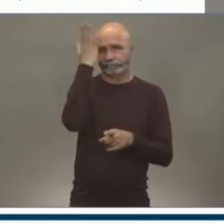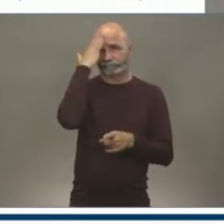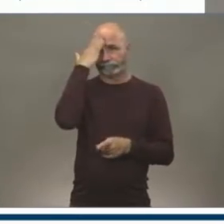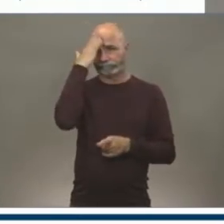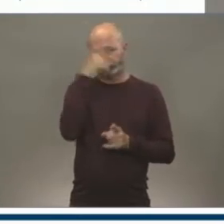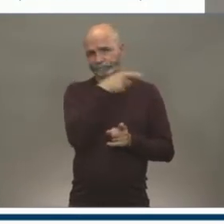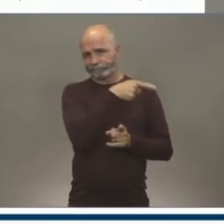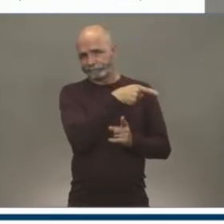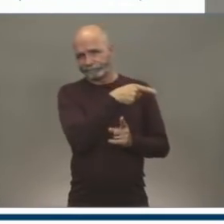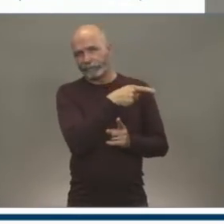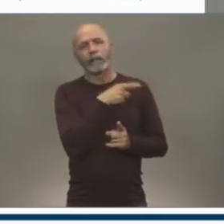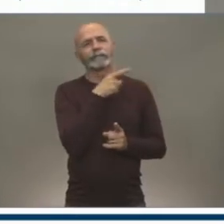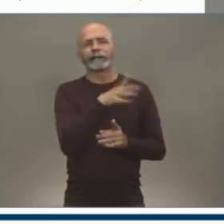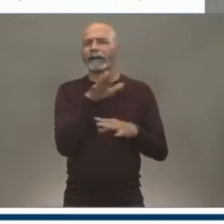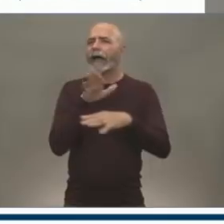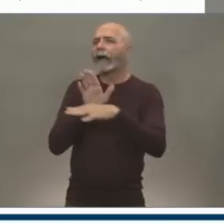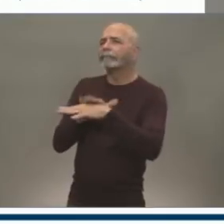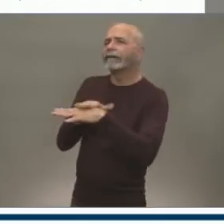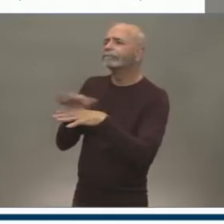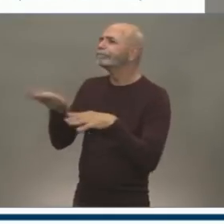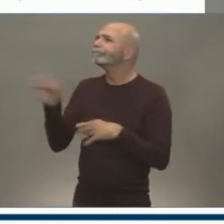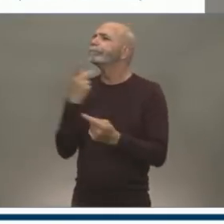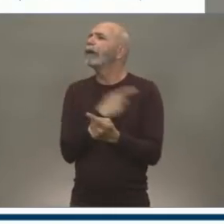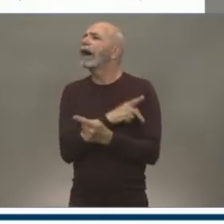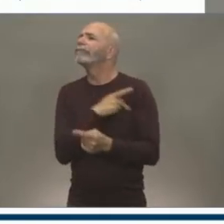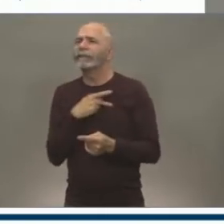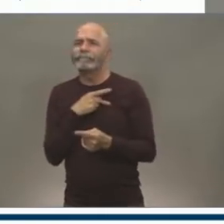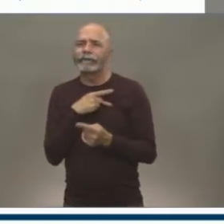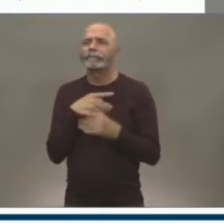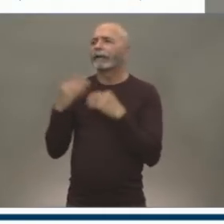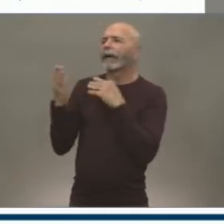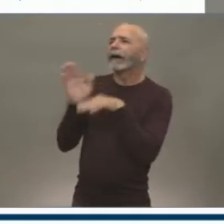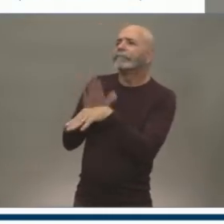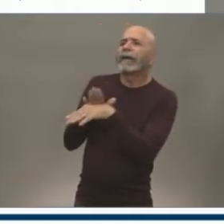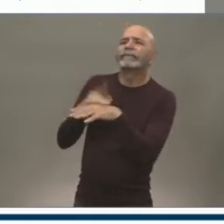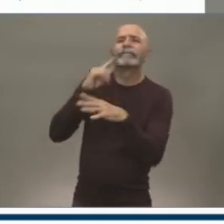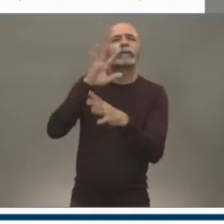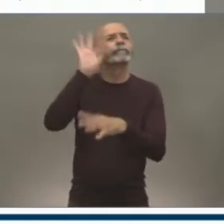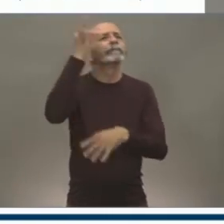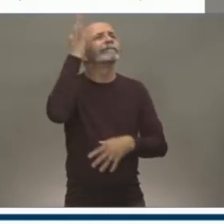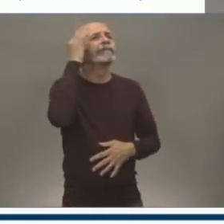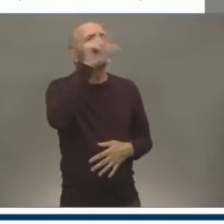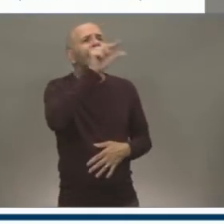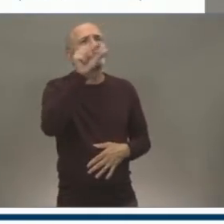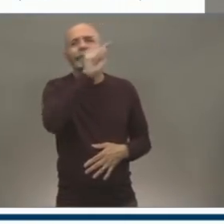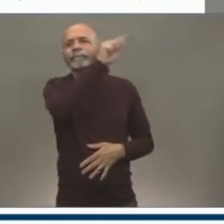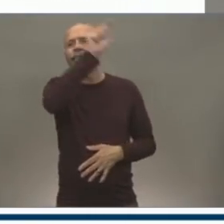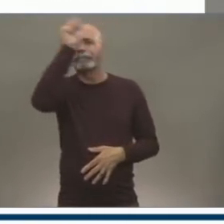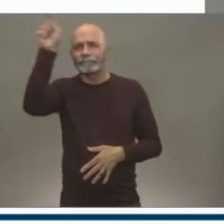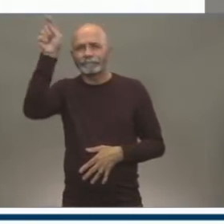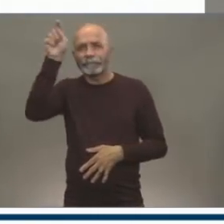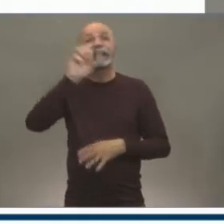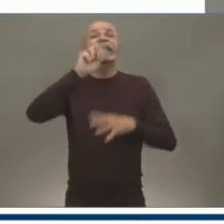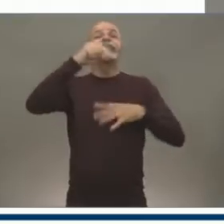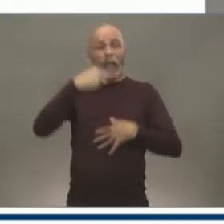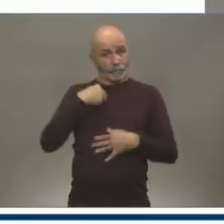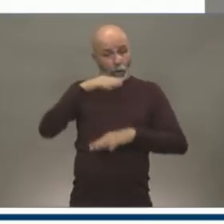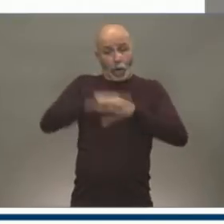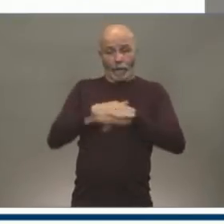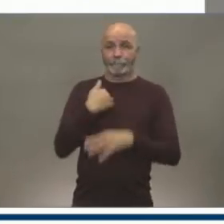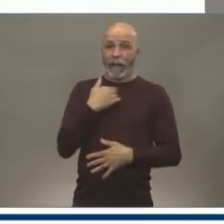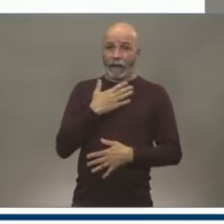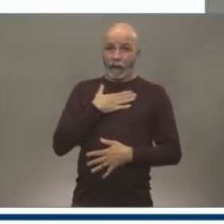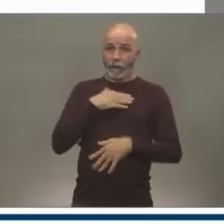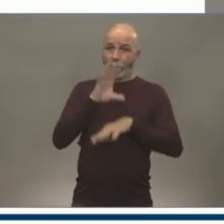They advise provinces and territories and the federal government on a range of vaccine issues. I sit at the Special Advisory Committee for COVID.